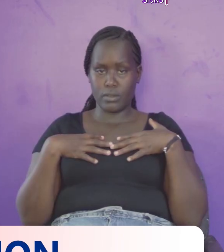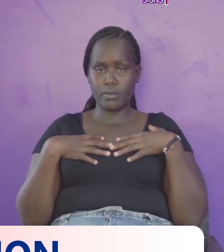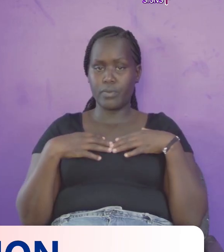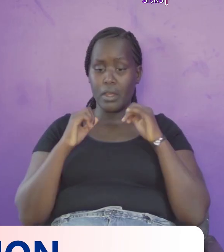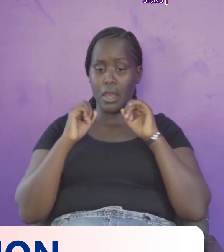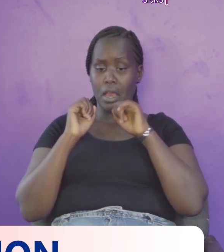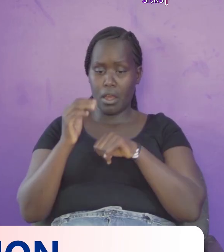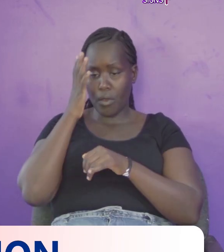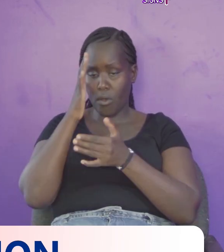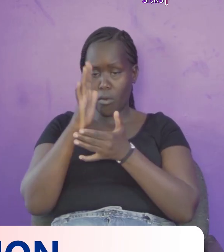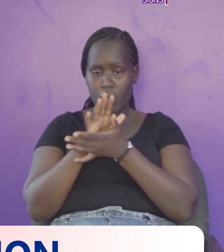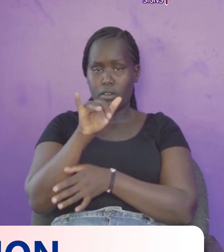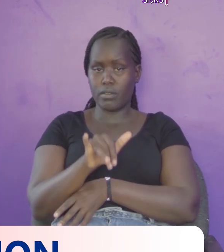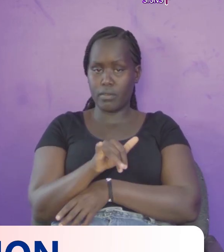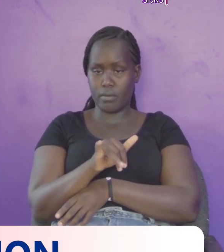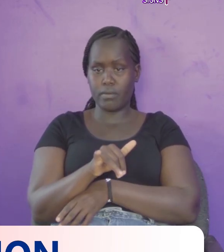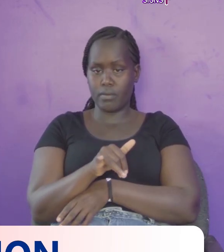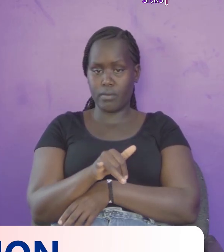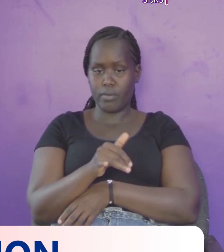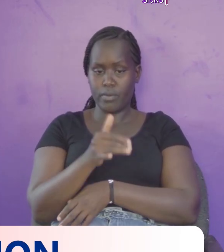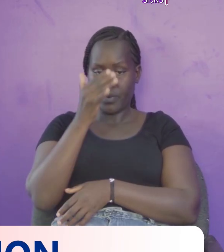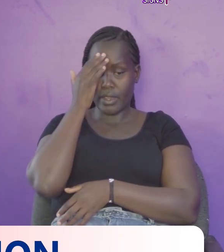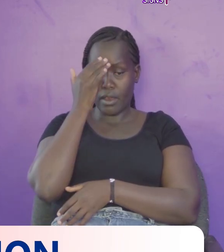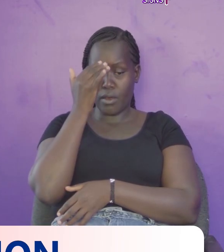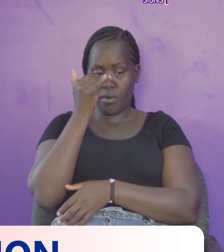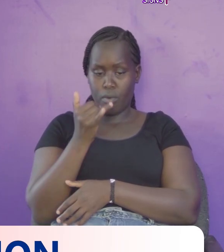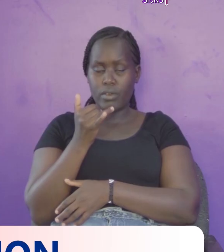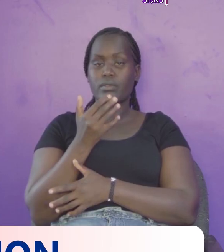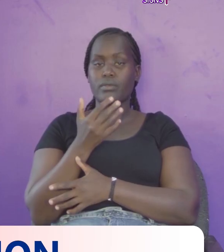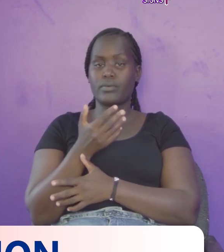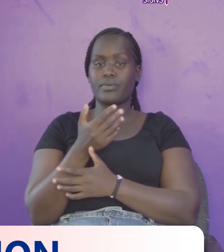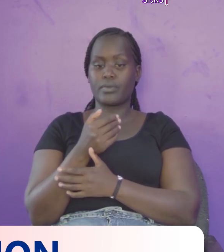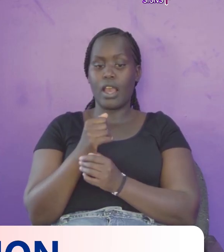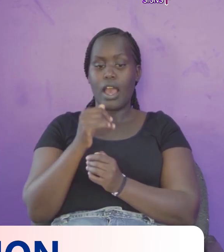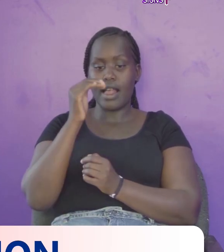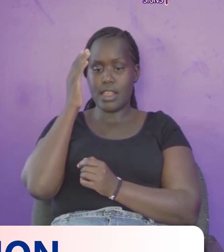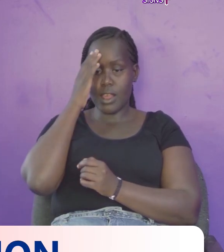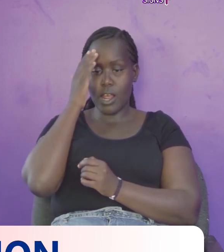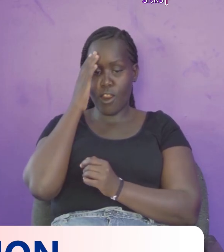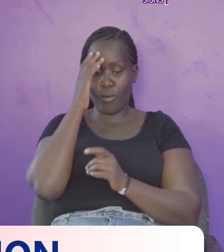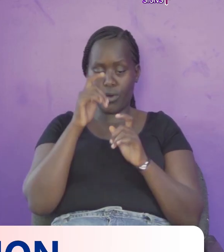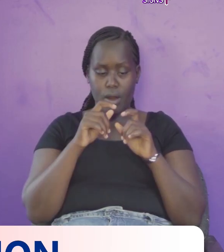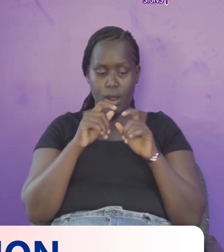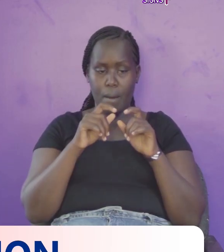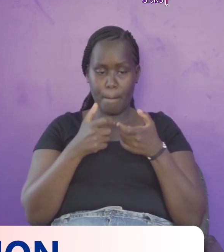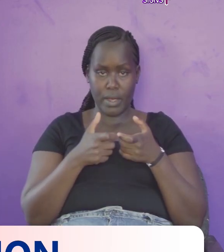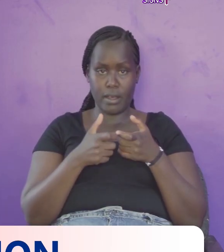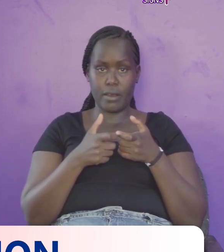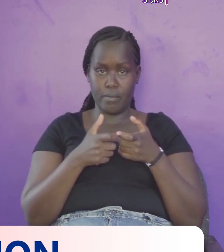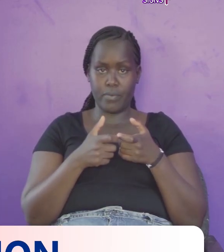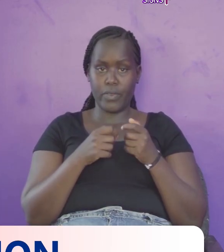you believe it? That one very known media station has